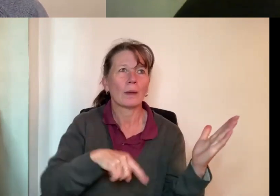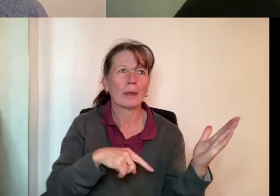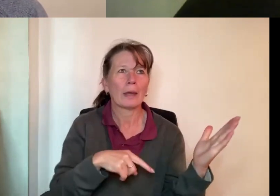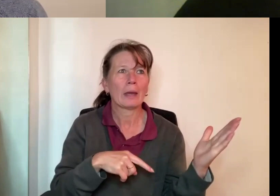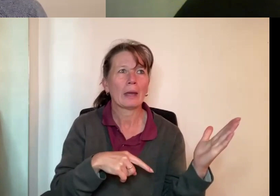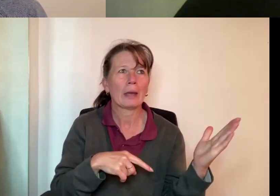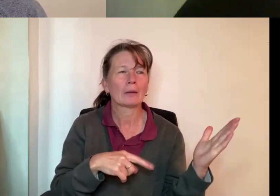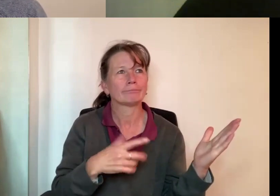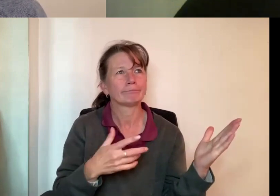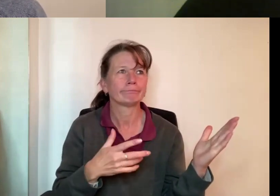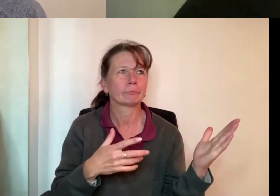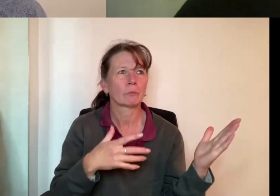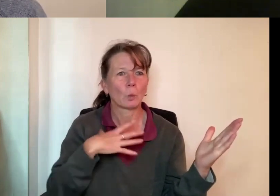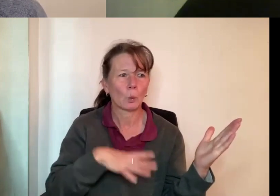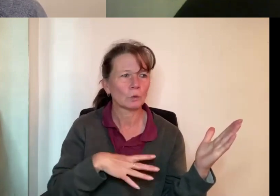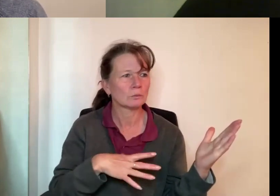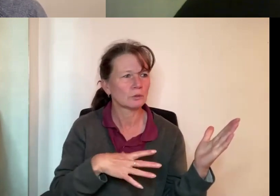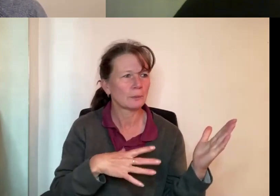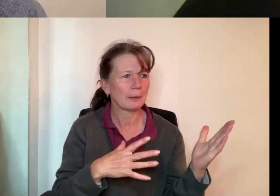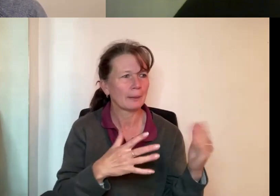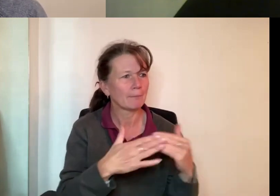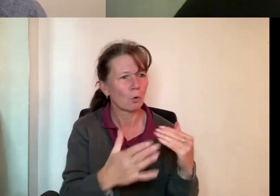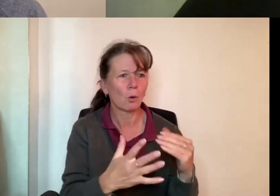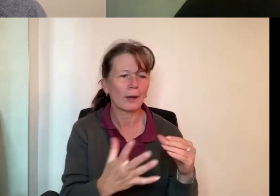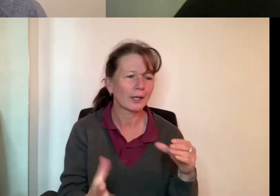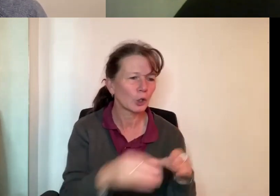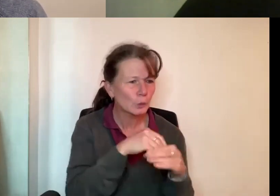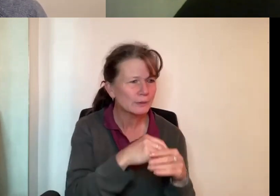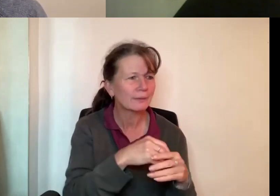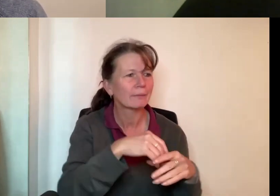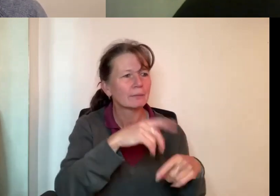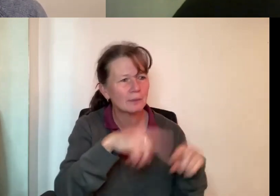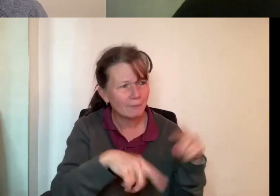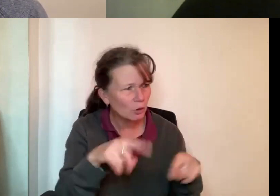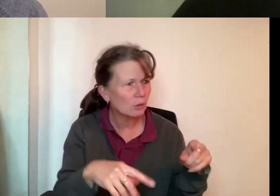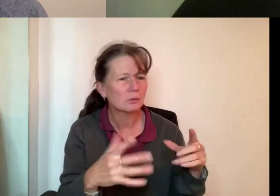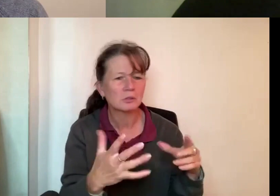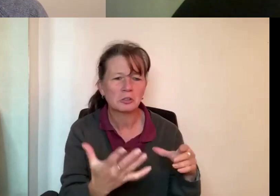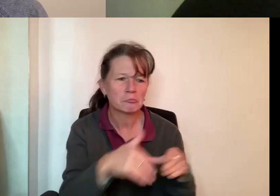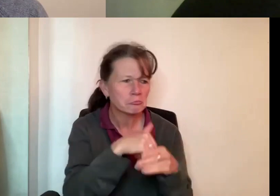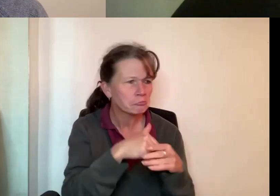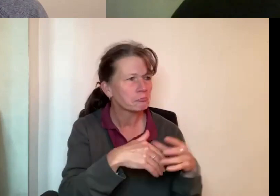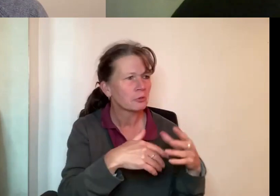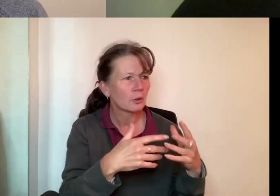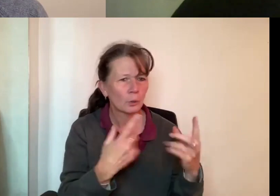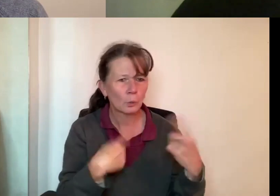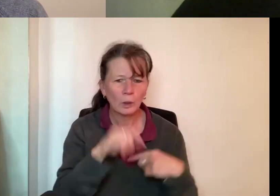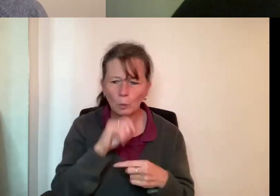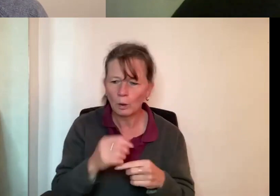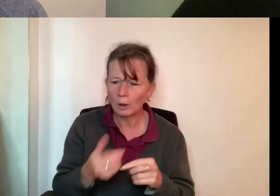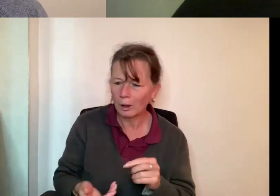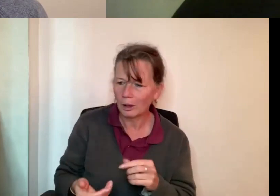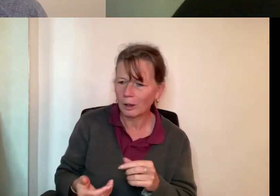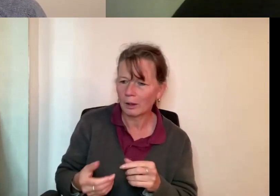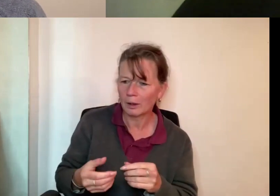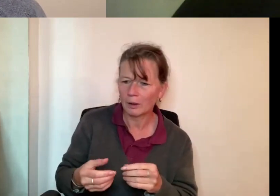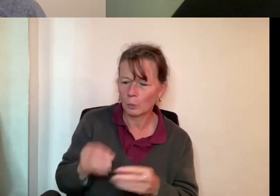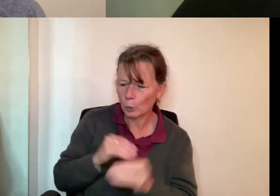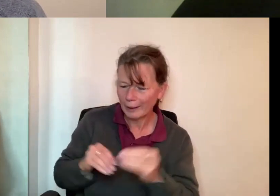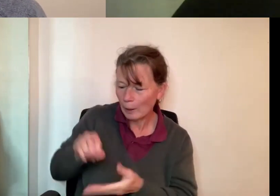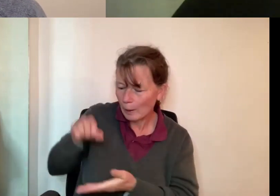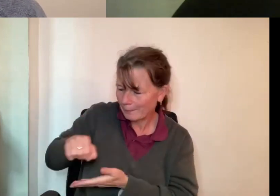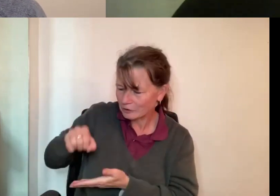endeavour to be as inclusive as possible, as accessible as possible, that we will budget for access provision for